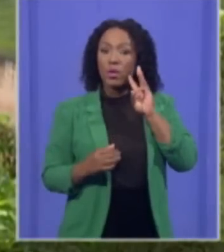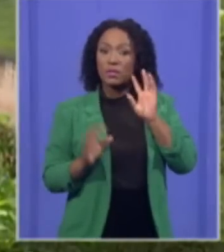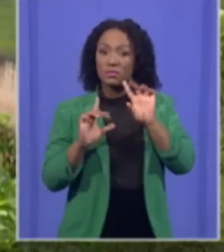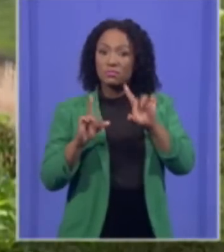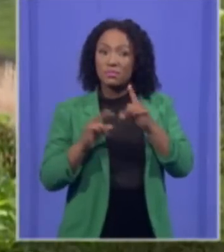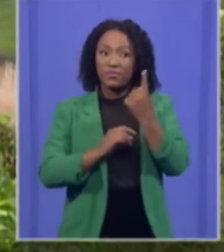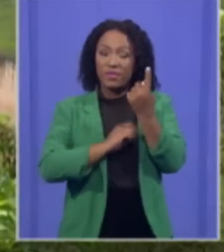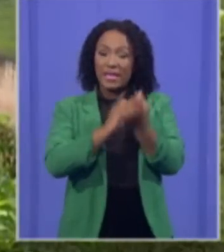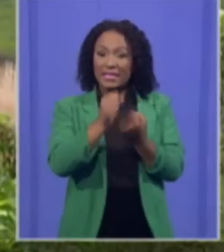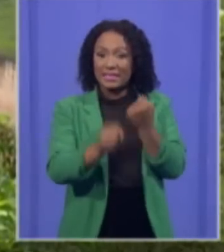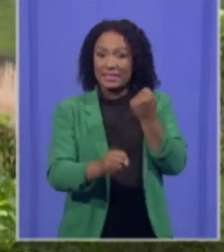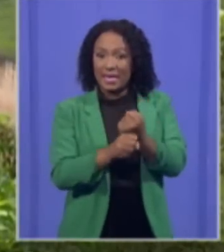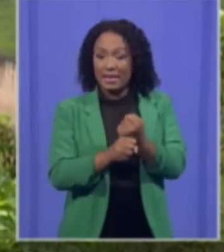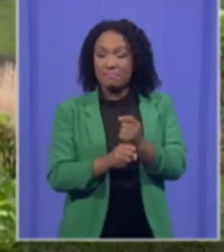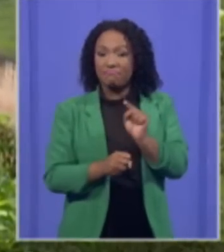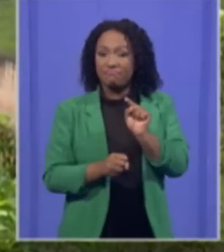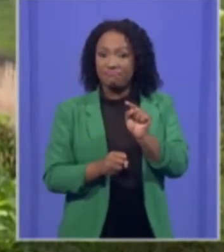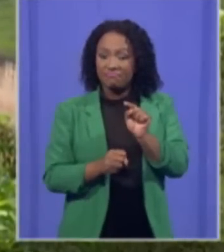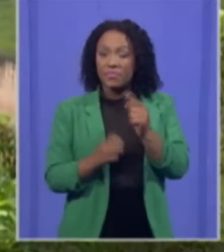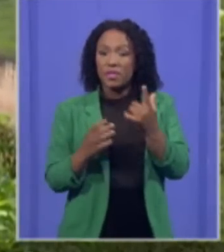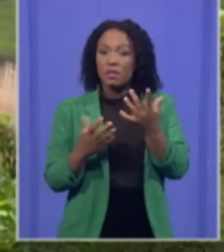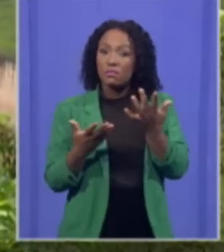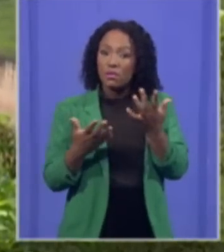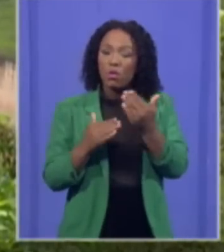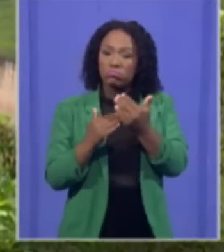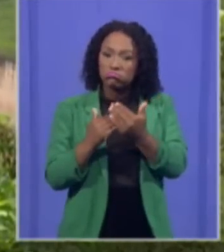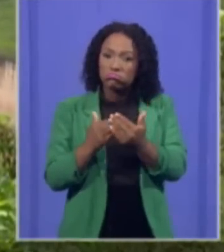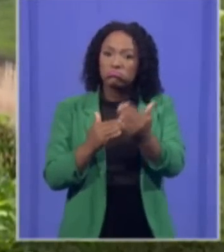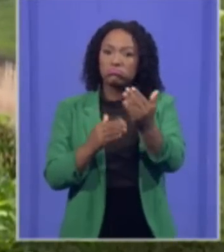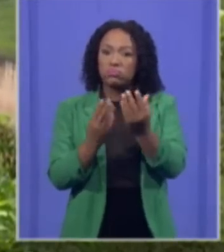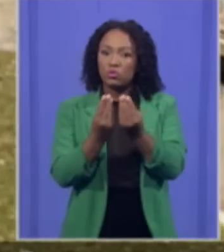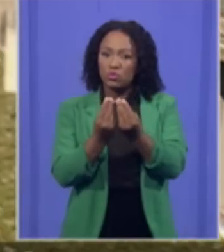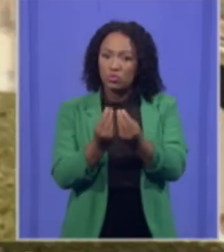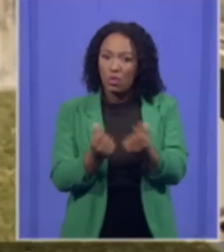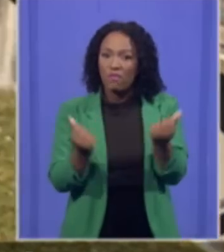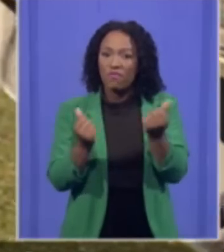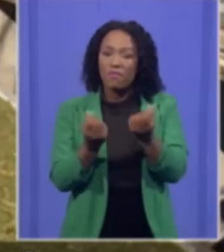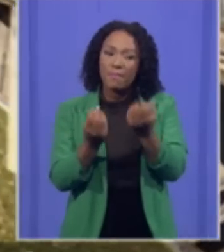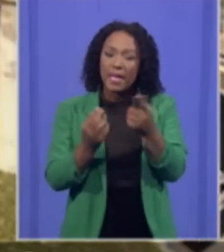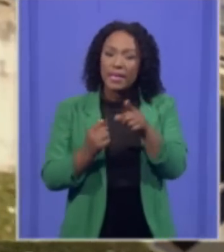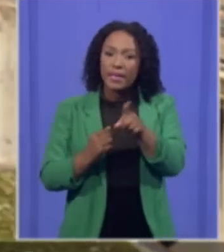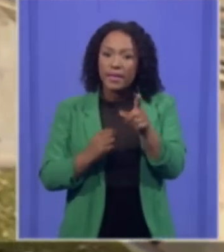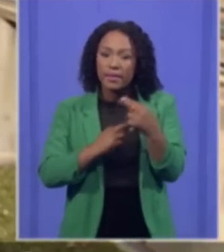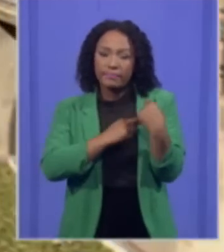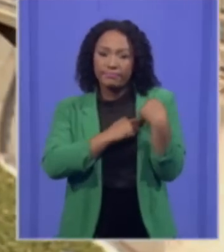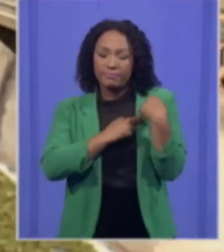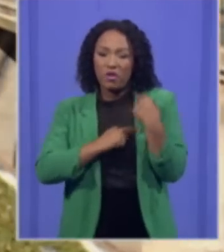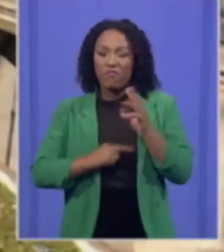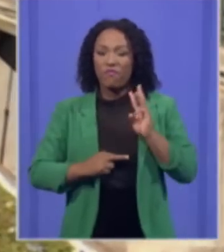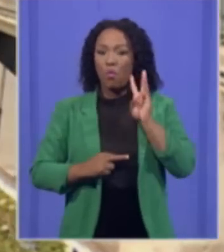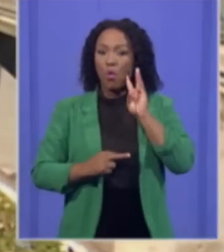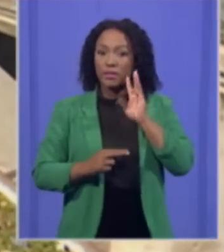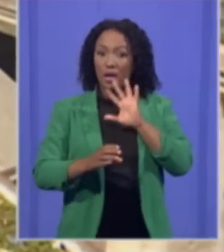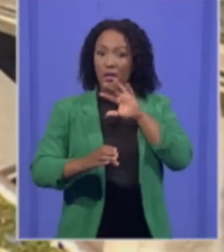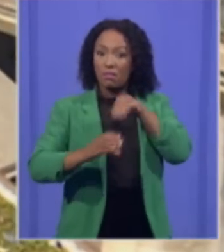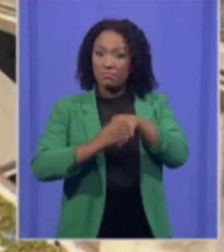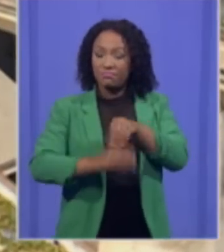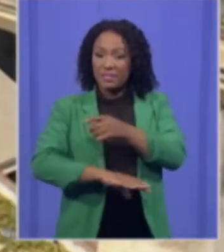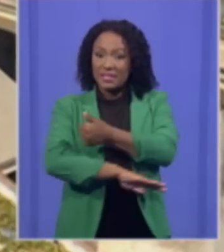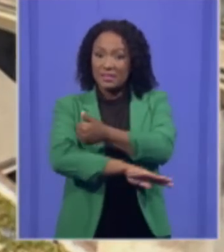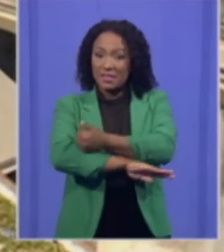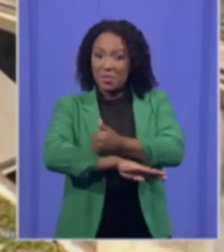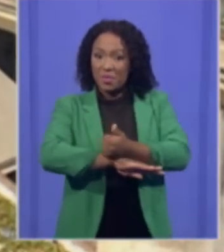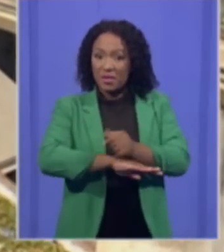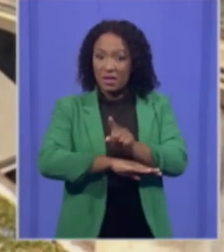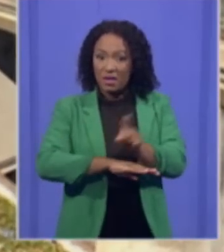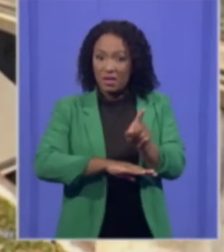o tlago. Seo se tla tliša maano a go ya go ile le maikarabelo ditheong tše mmalwa tša kabo ya meetse tšeo ga bjale go na le go